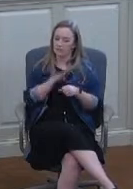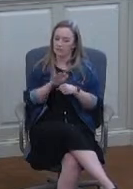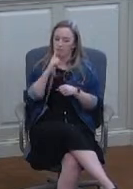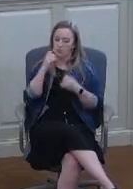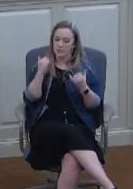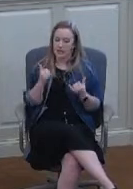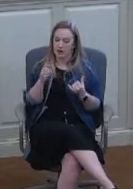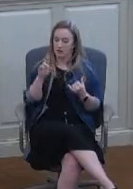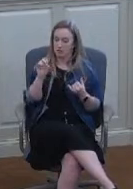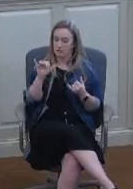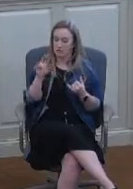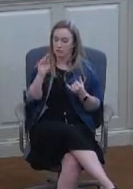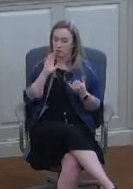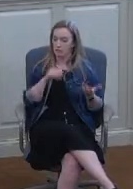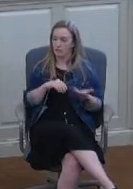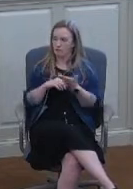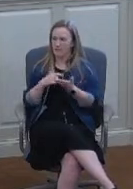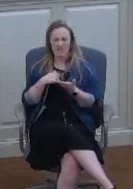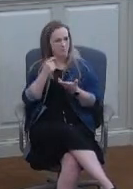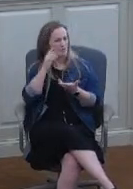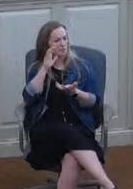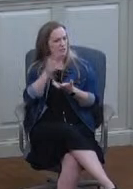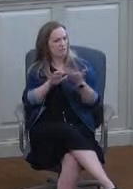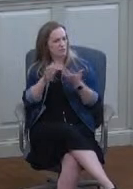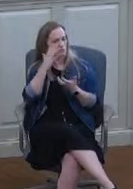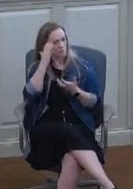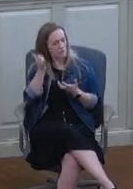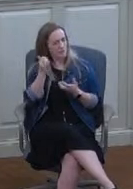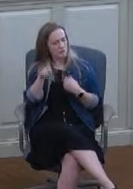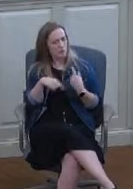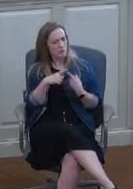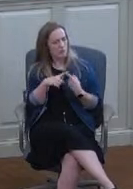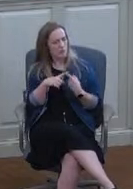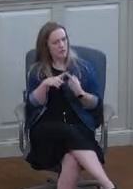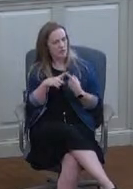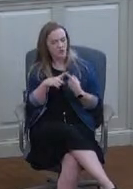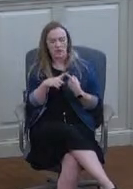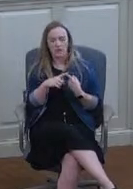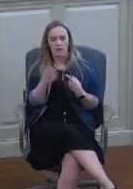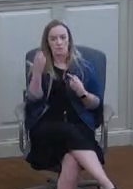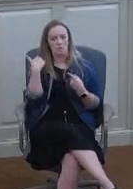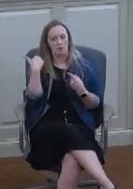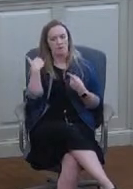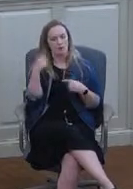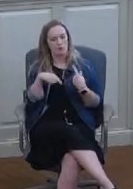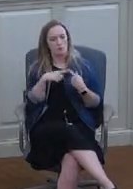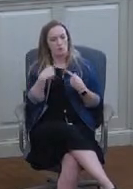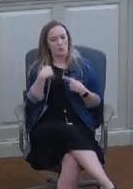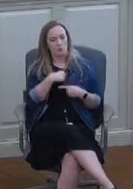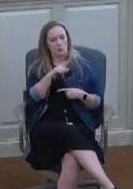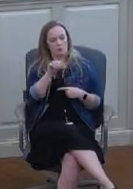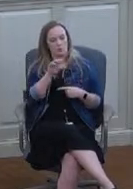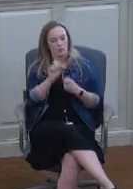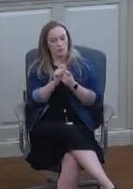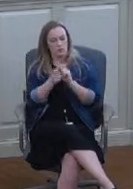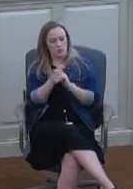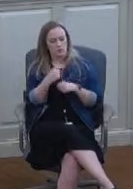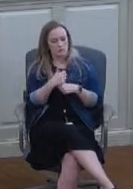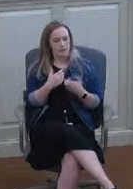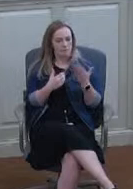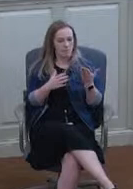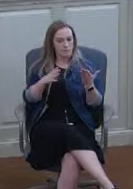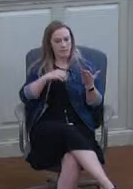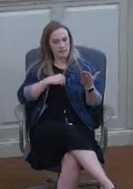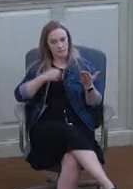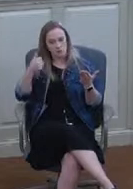We'll bring the resolution to you. I'm just a And little tr- confused because Correct. Traditionally, previously, when we have done zone changes, we make a motion to